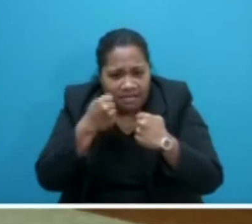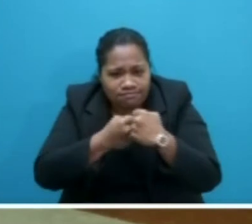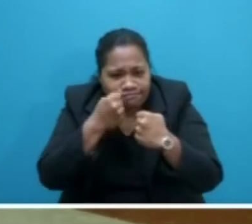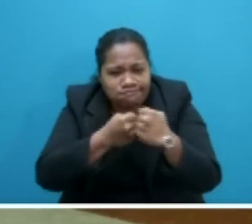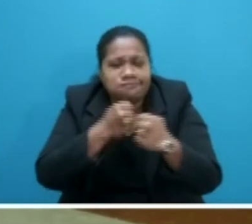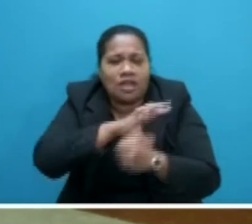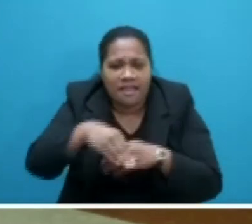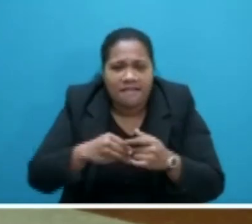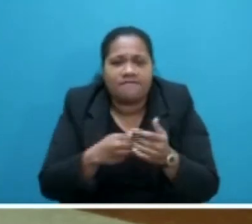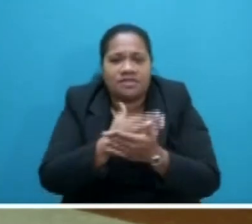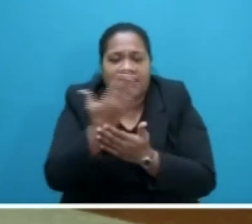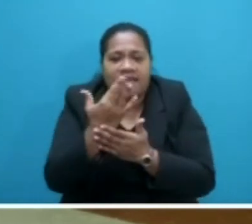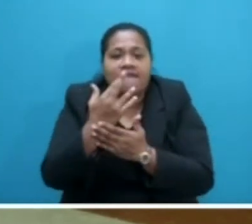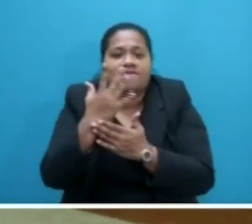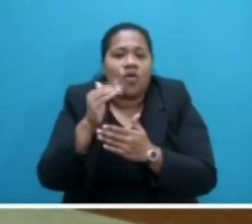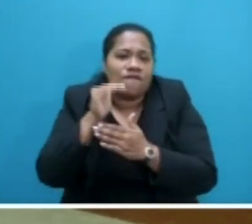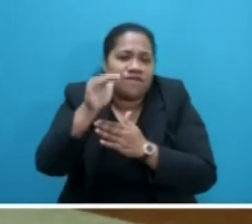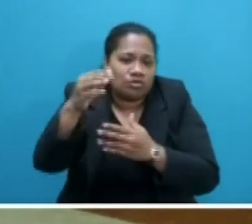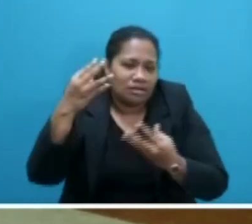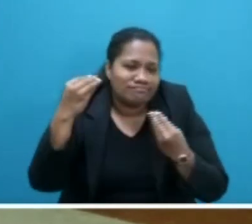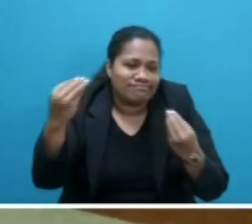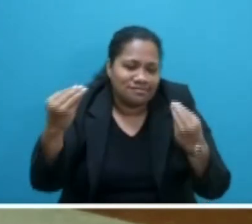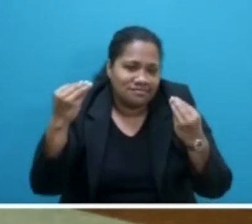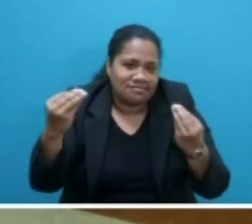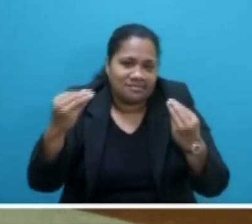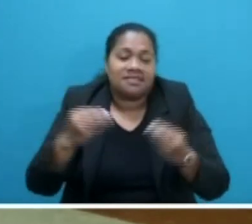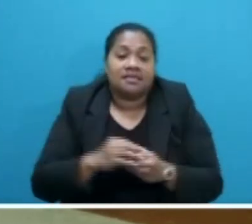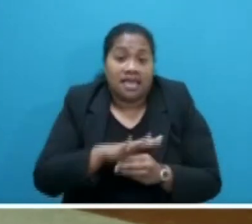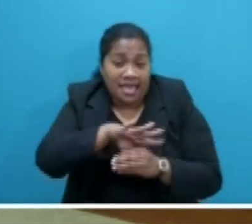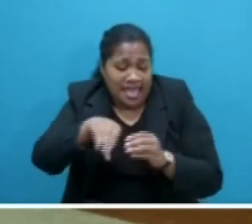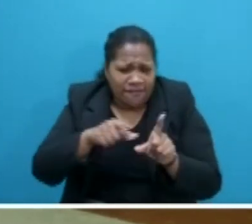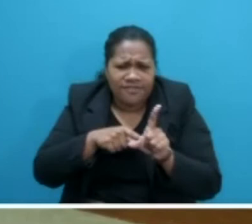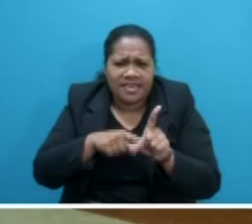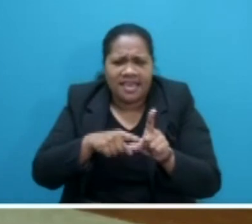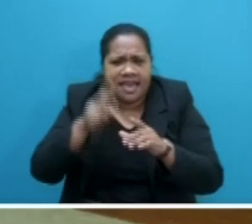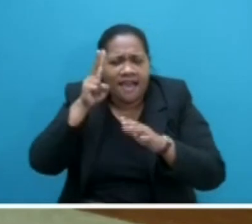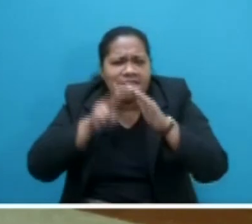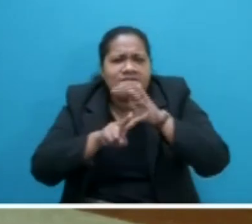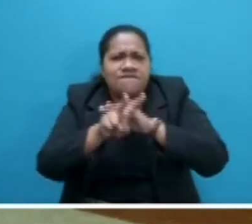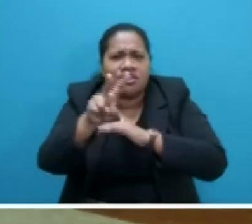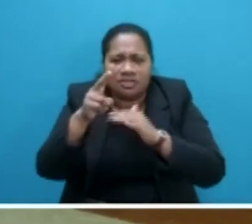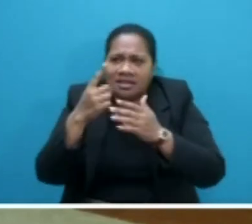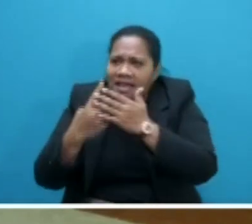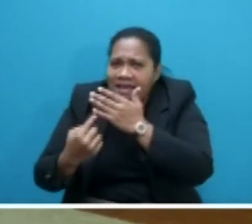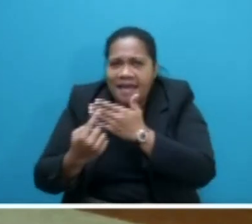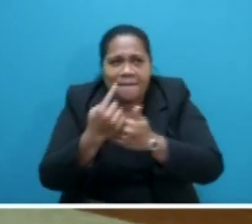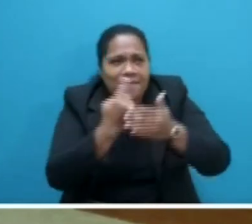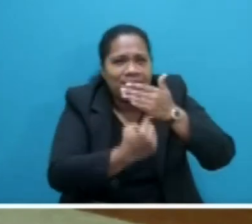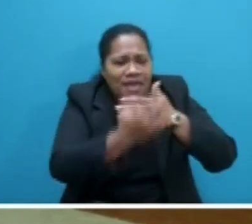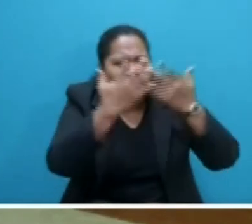coming generations. Every year, more of that vision has come to pass, and our record of achievement has grown